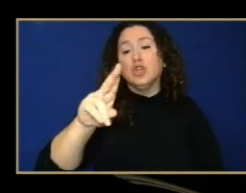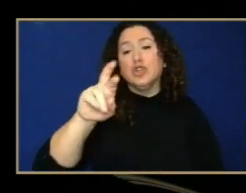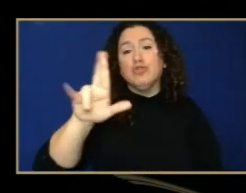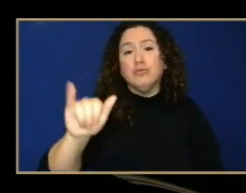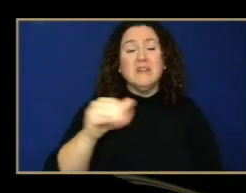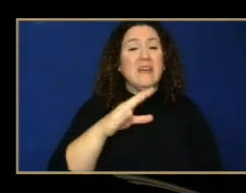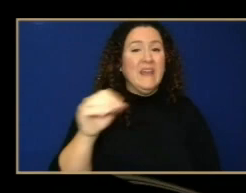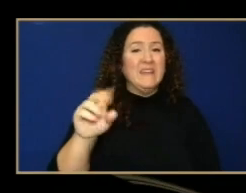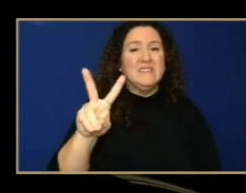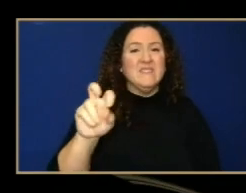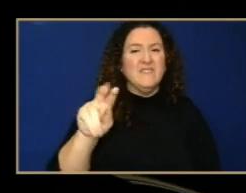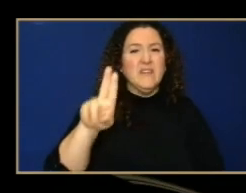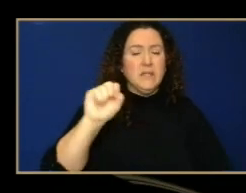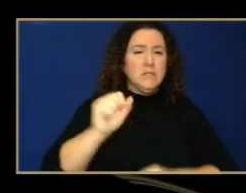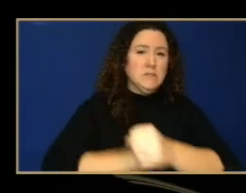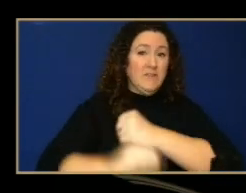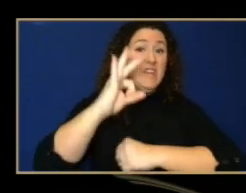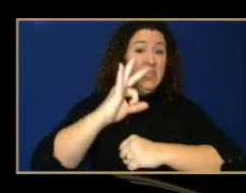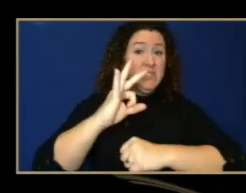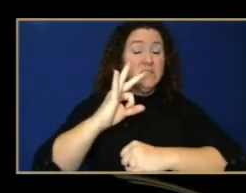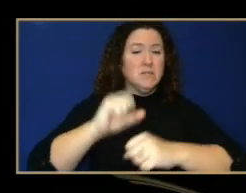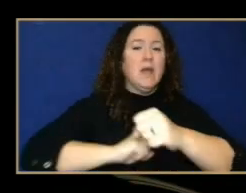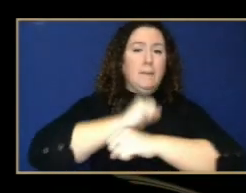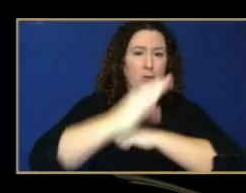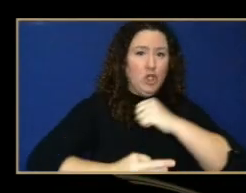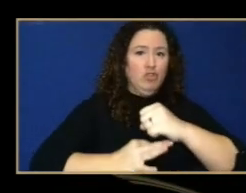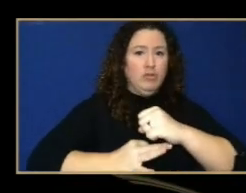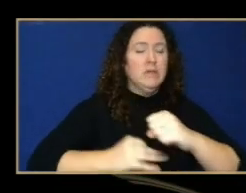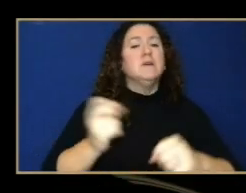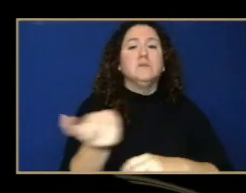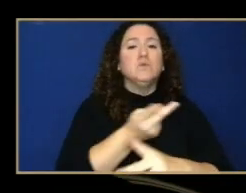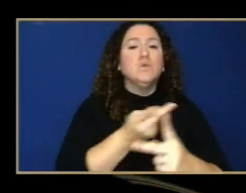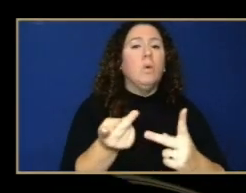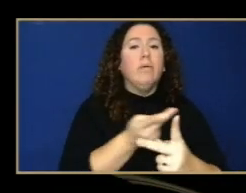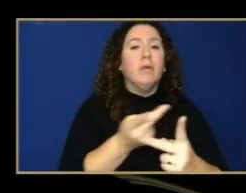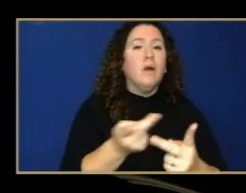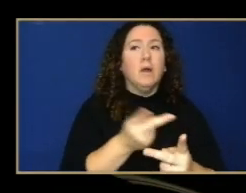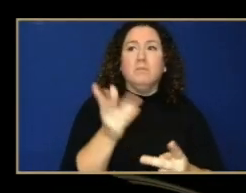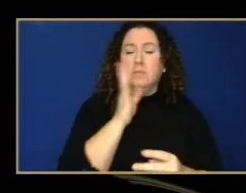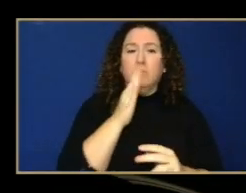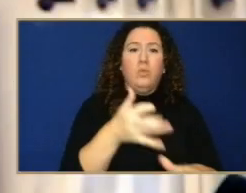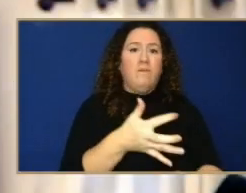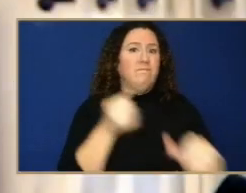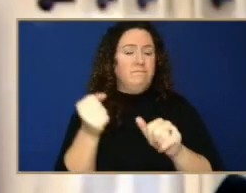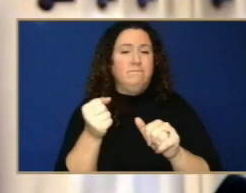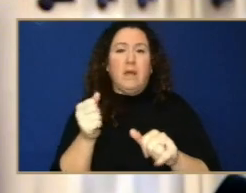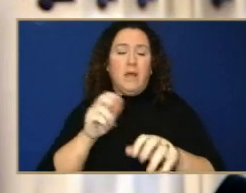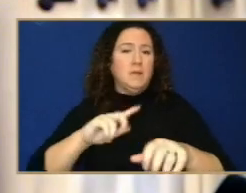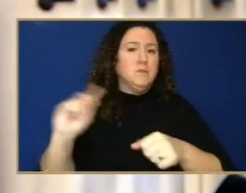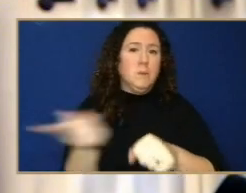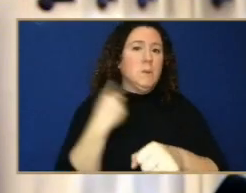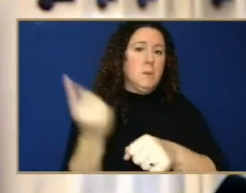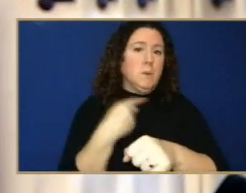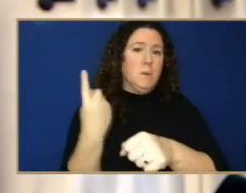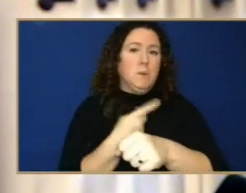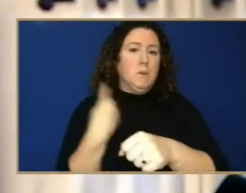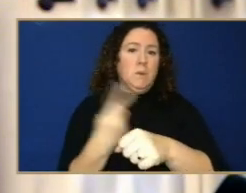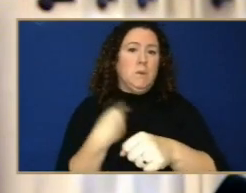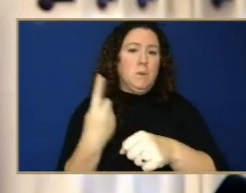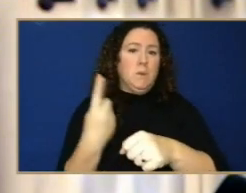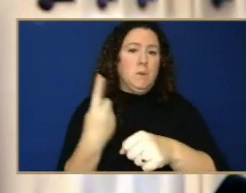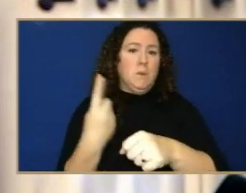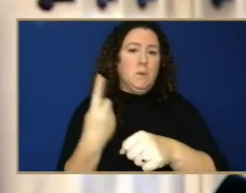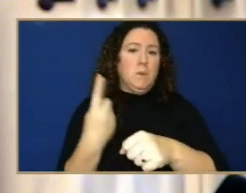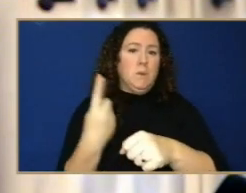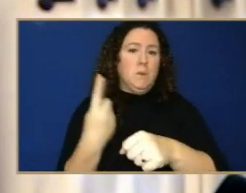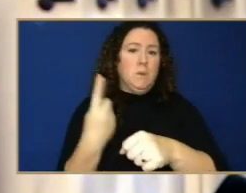for them to get lined up, just like those runners on the track. They're moving faster. We sometimes also see what we call our occultations, and that's where the